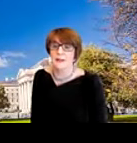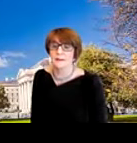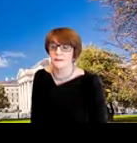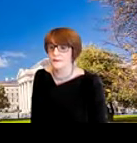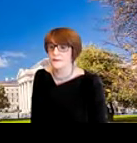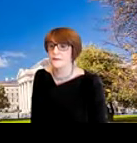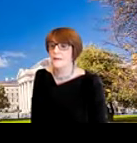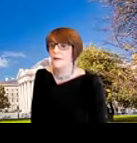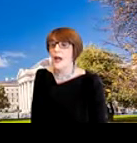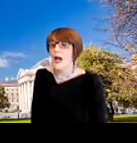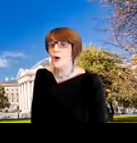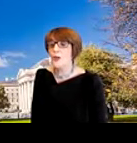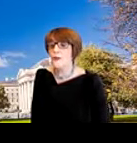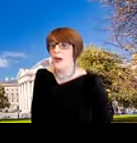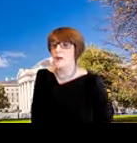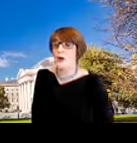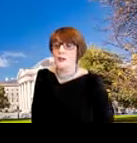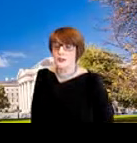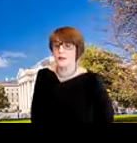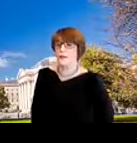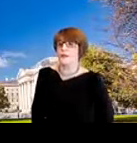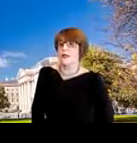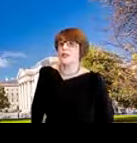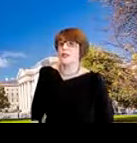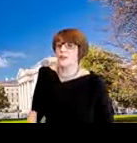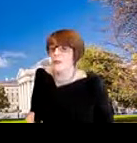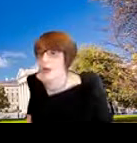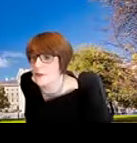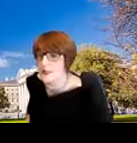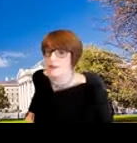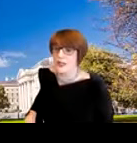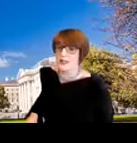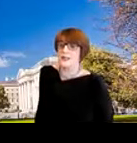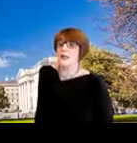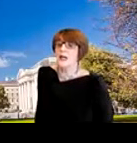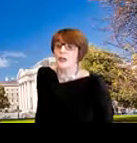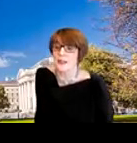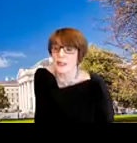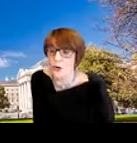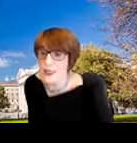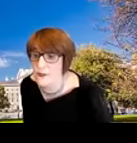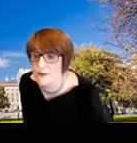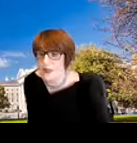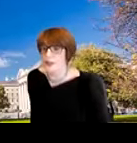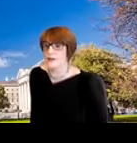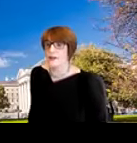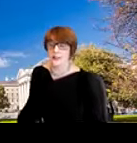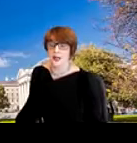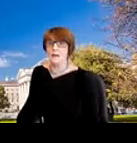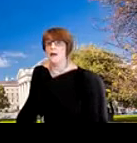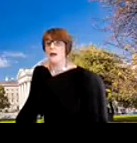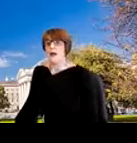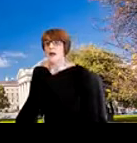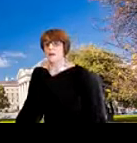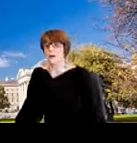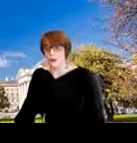pandemic. And what we found was, as the Minister has mentioned, that we had high rates of testing. There was low rates of infection at that